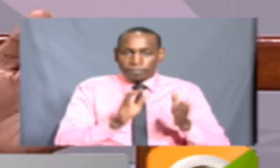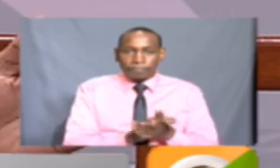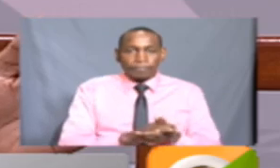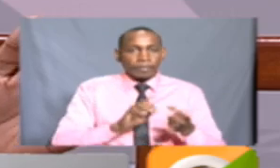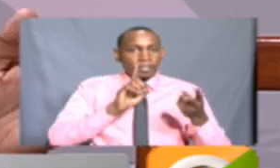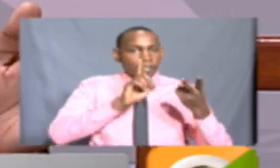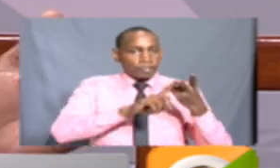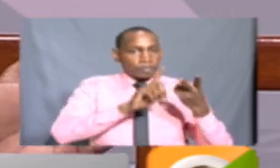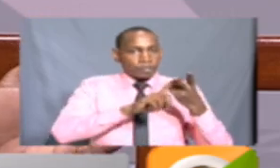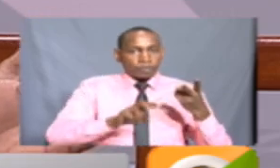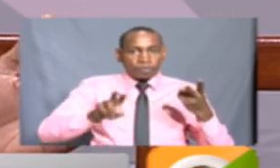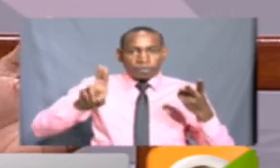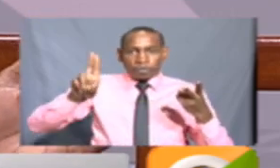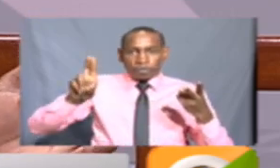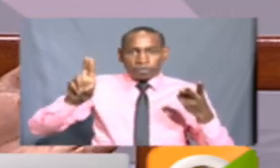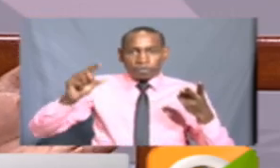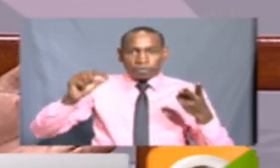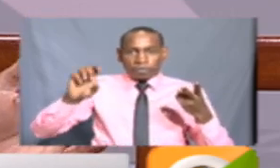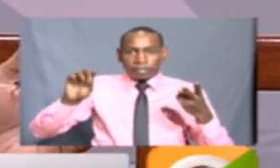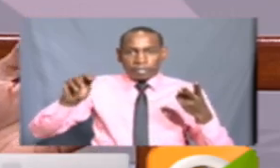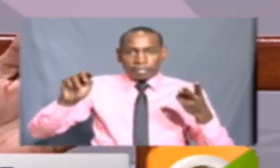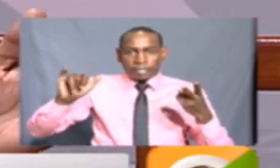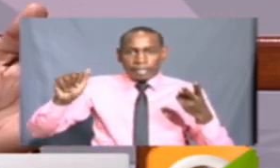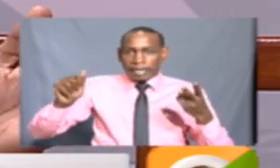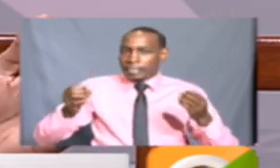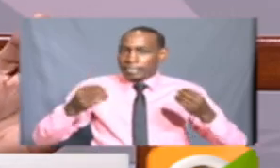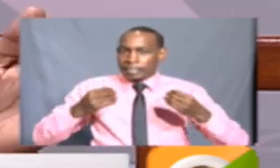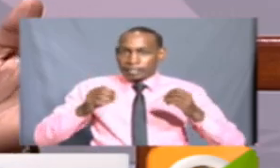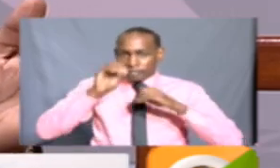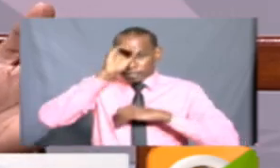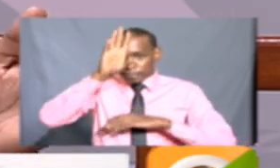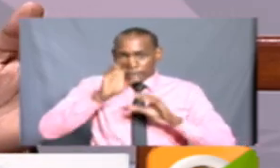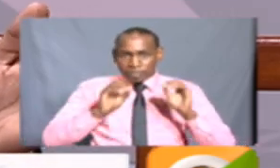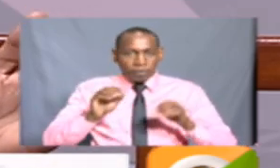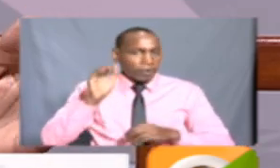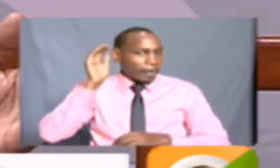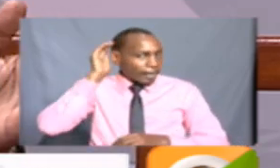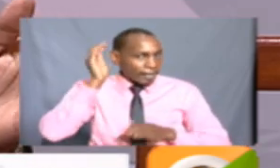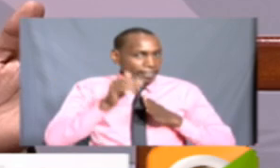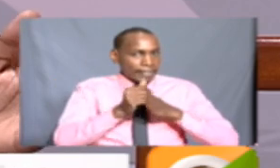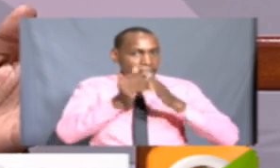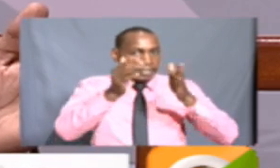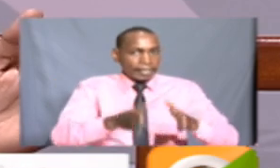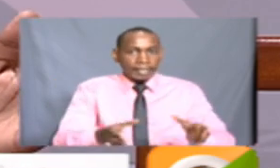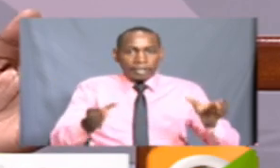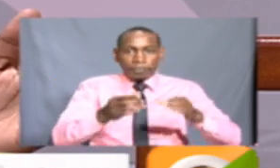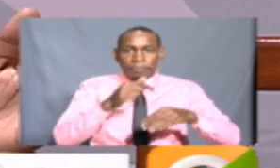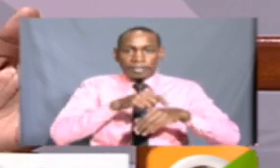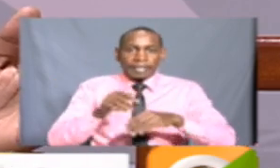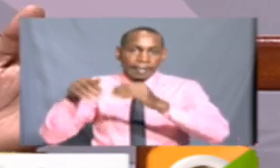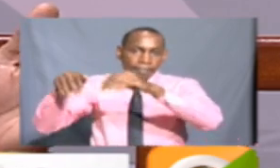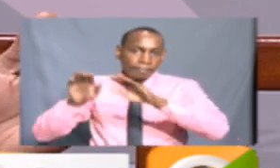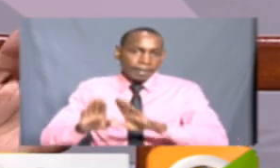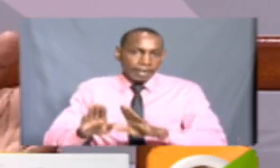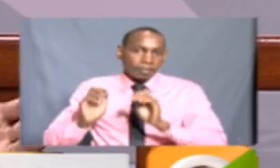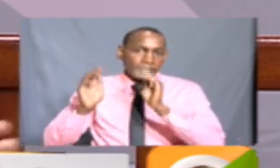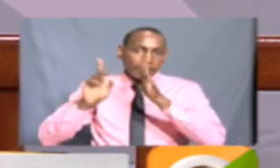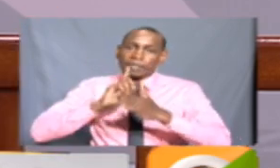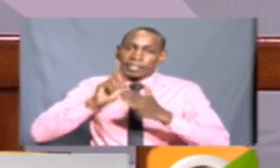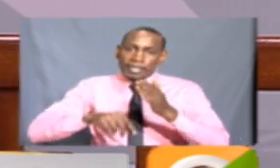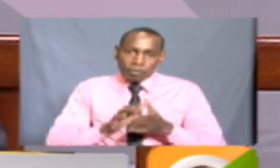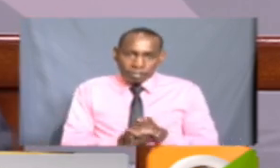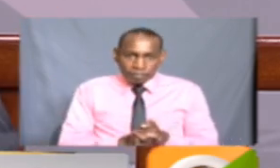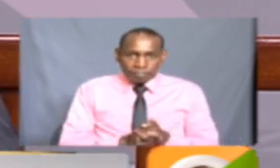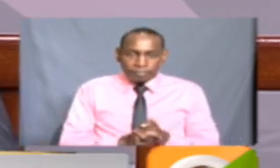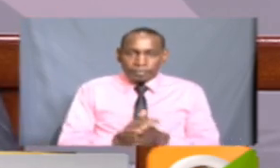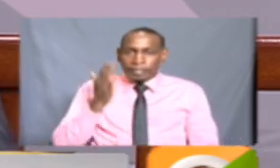Ugenya, I was equally not surprised. I heard the leader of the ODM party at one of the funerals saying that he should